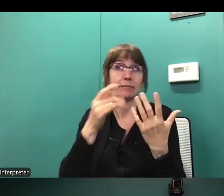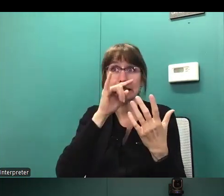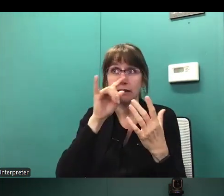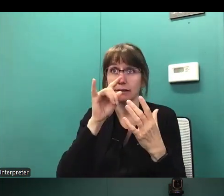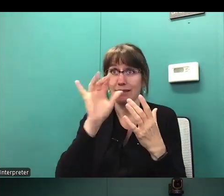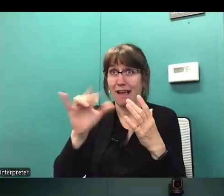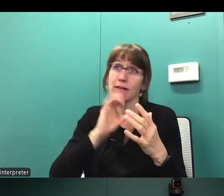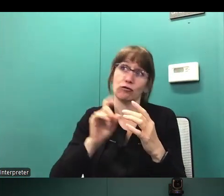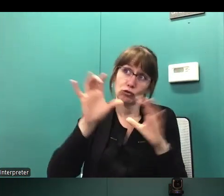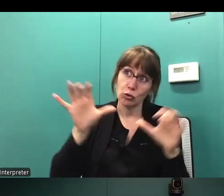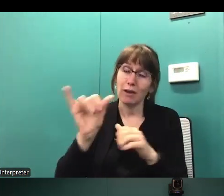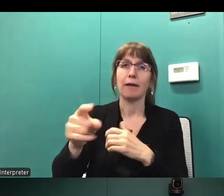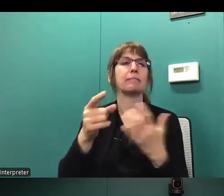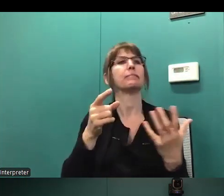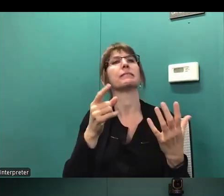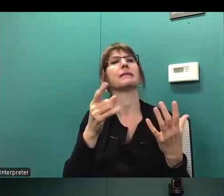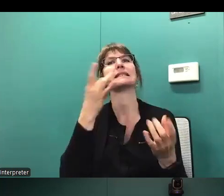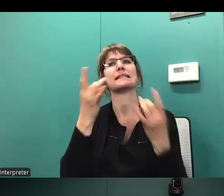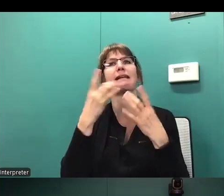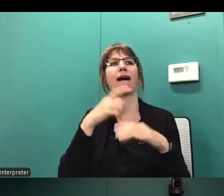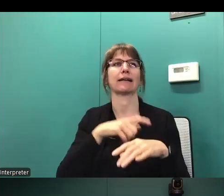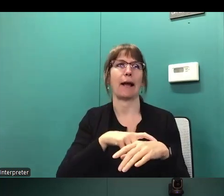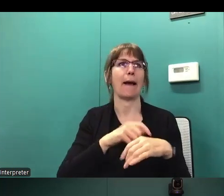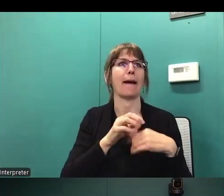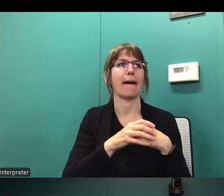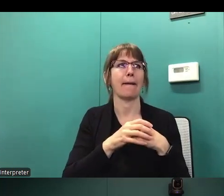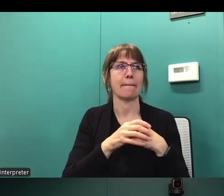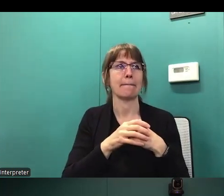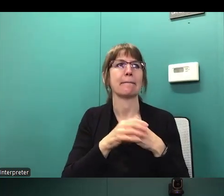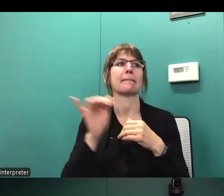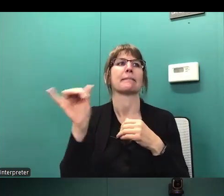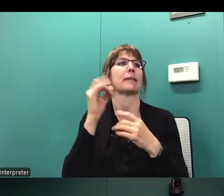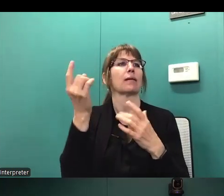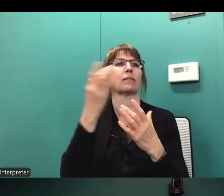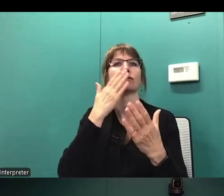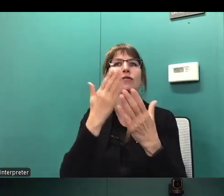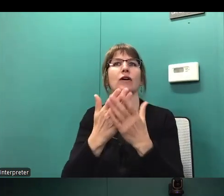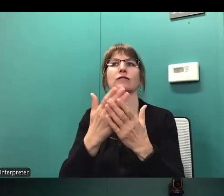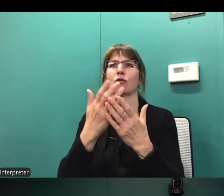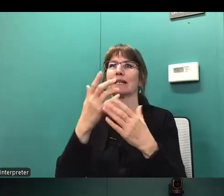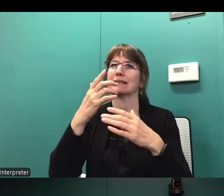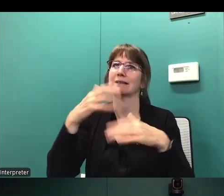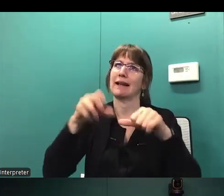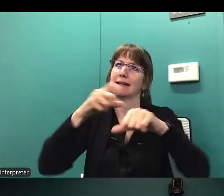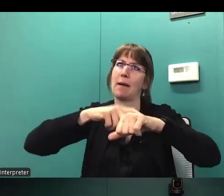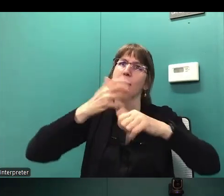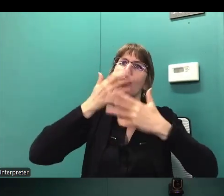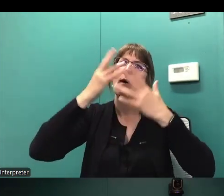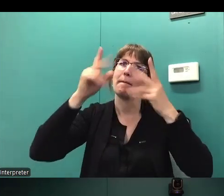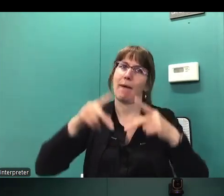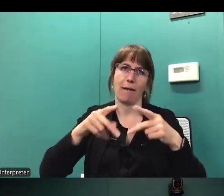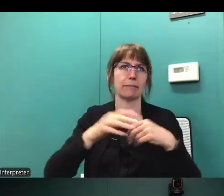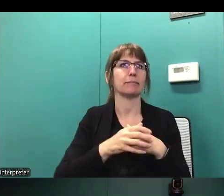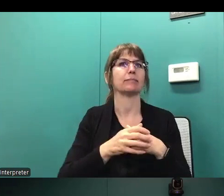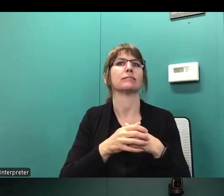that. Snack time. But it's always good to just spend time warming up. So if they're not really familiar with it, like going in and doing a language